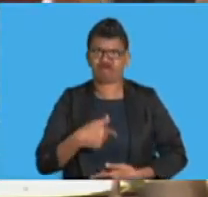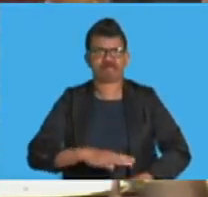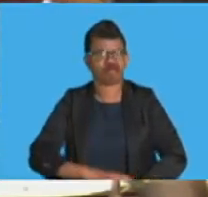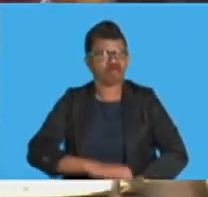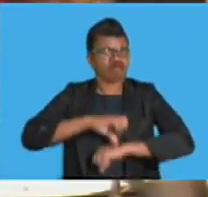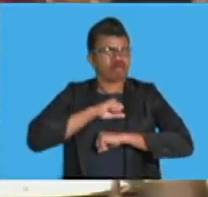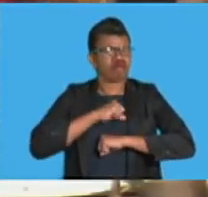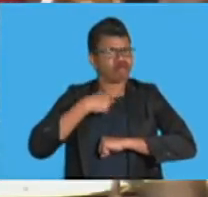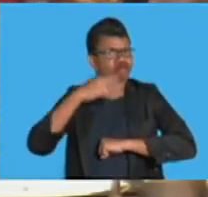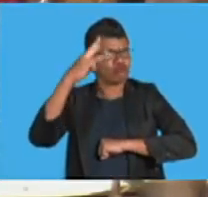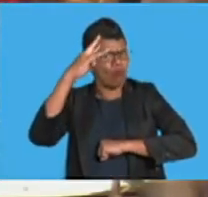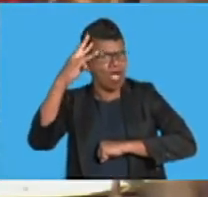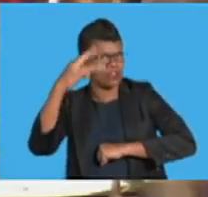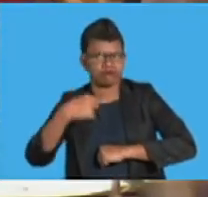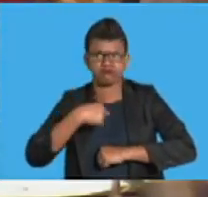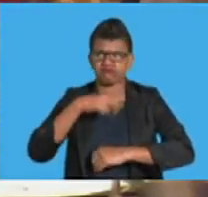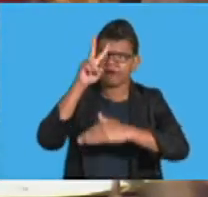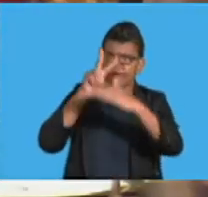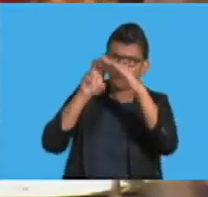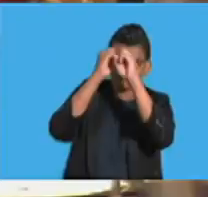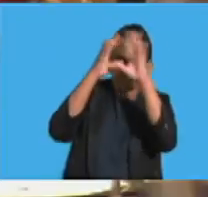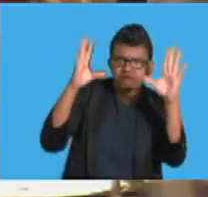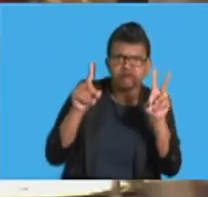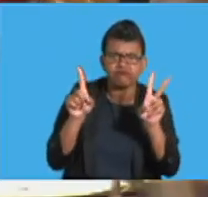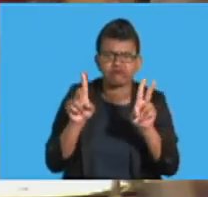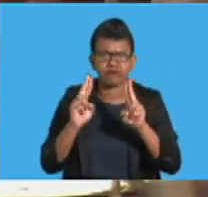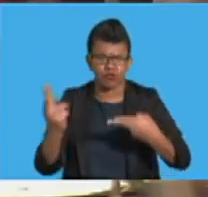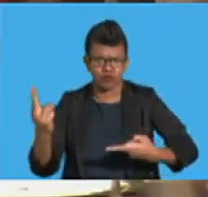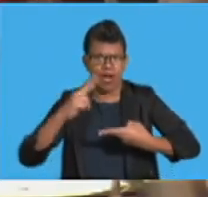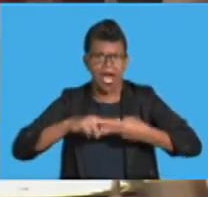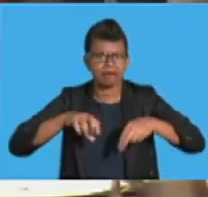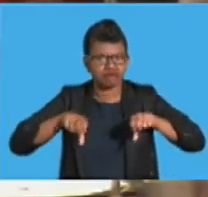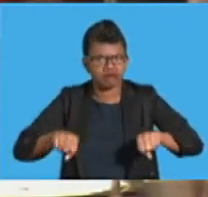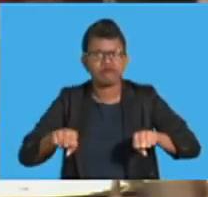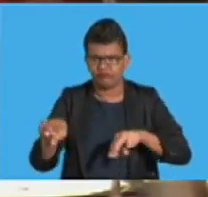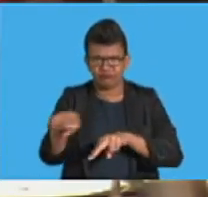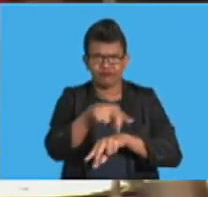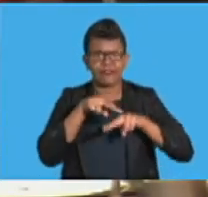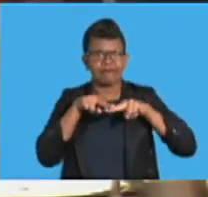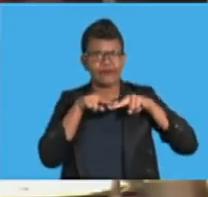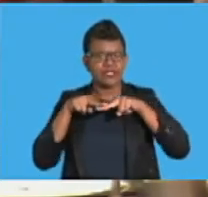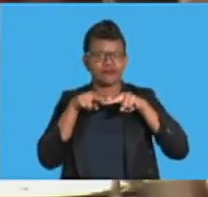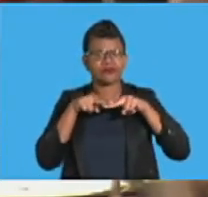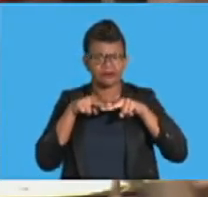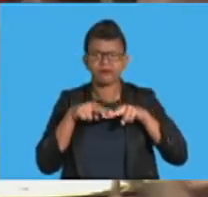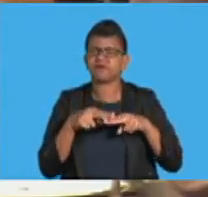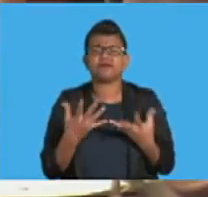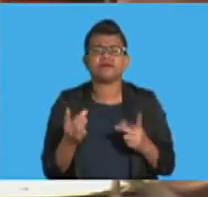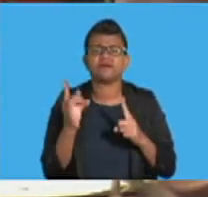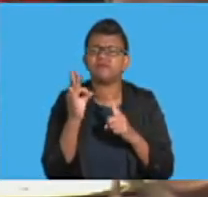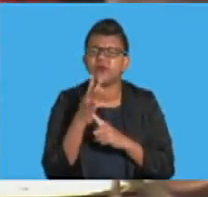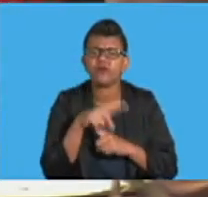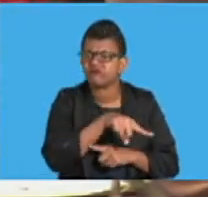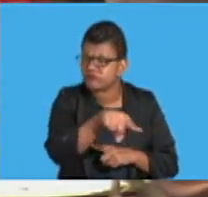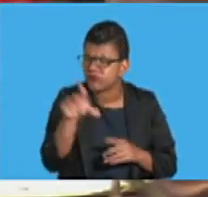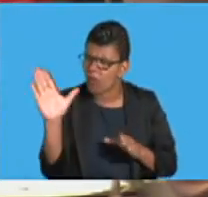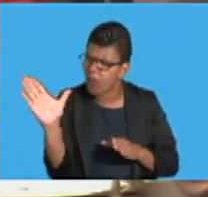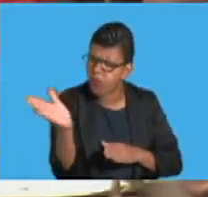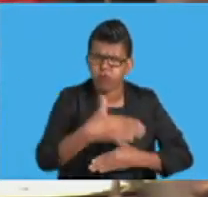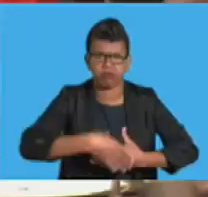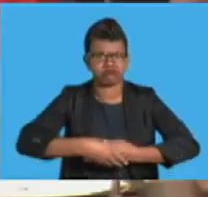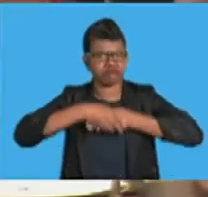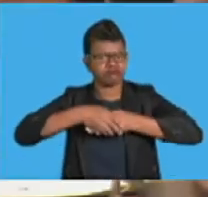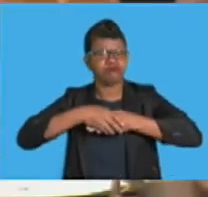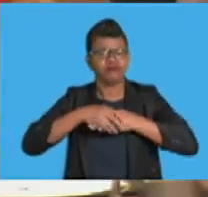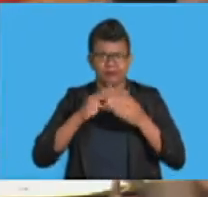his vision for a united Fiji. Madam Speaker, a special congratulations to all the elected women MPs and also all